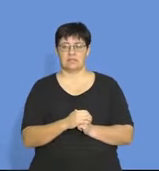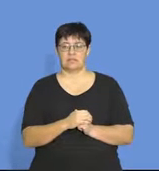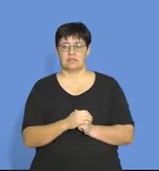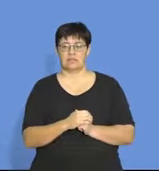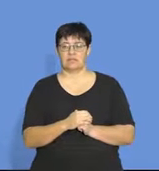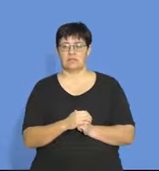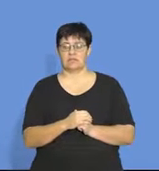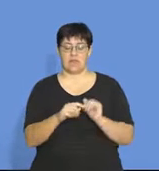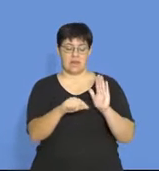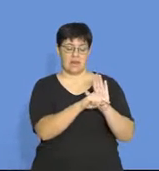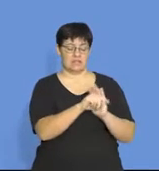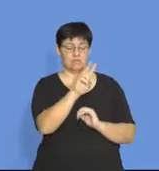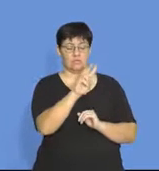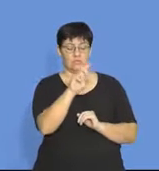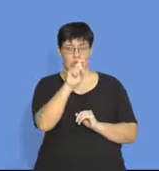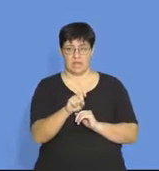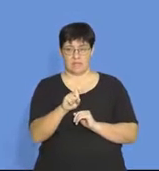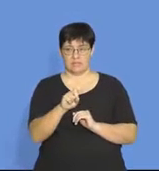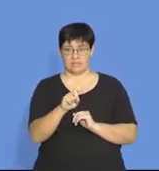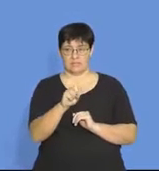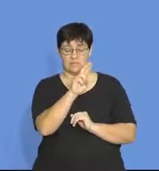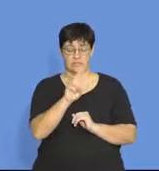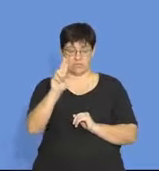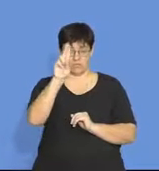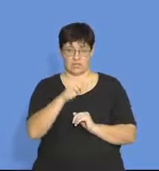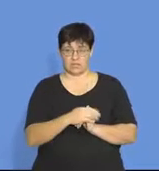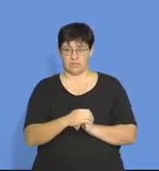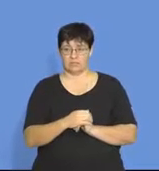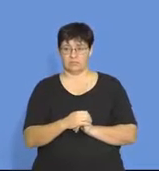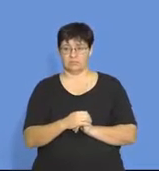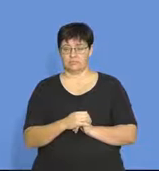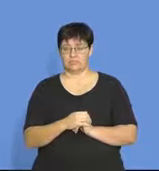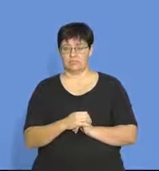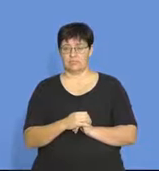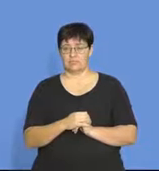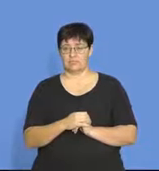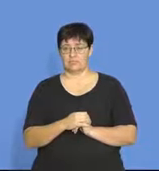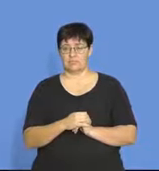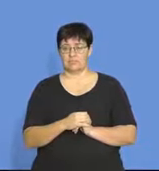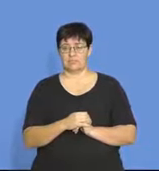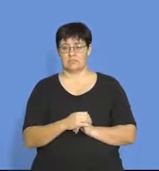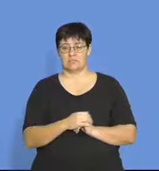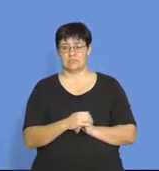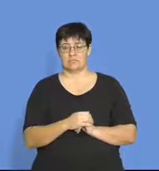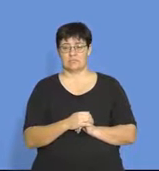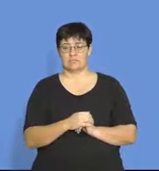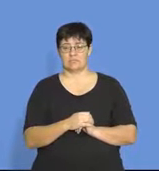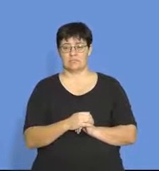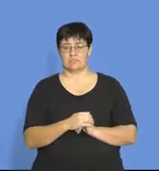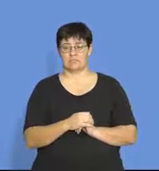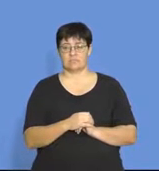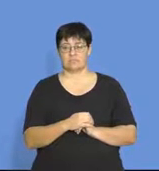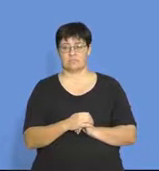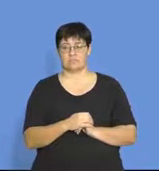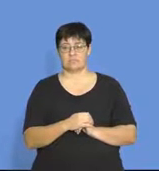It will then give me negative 2x. Let me just rewrite this